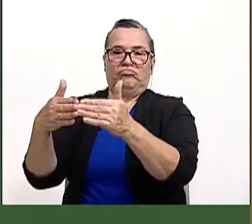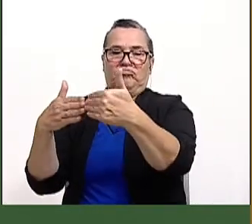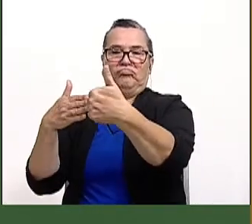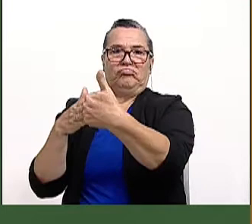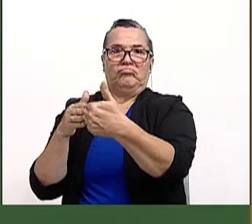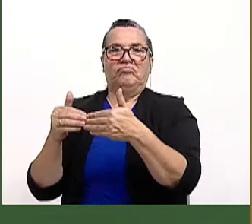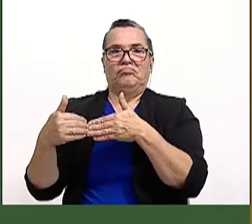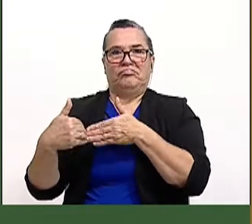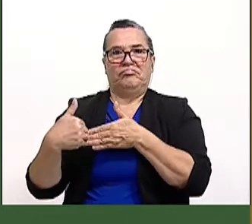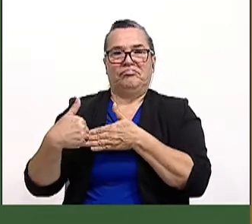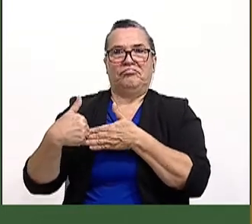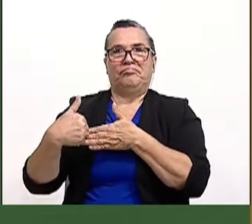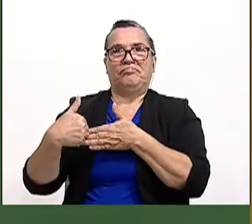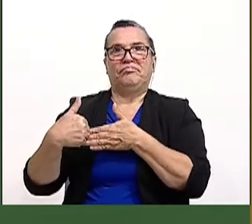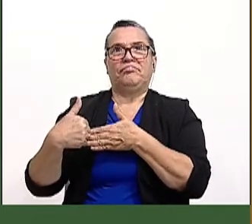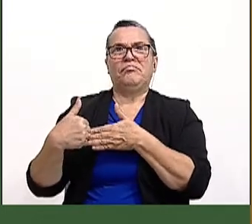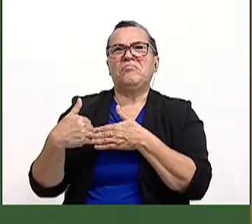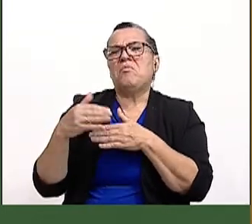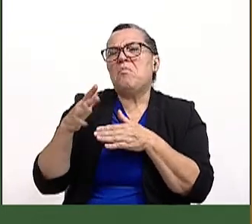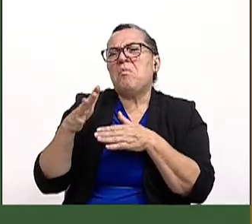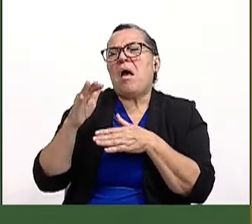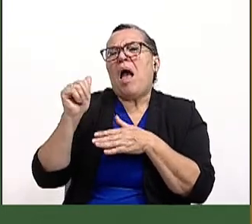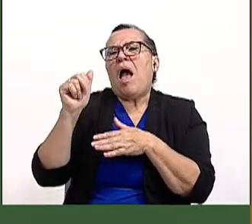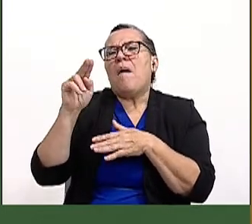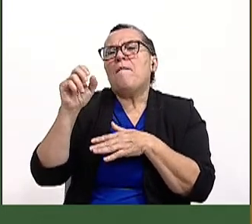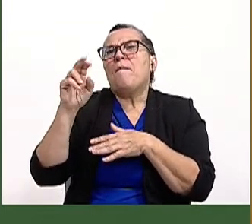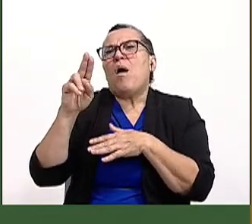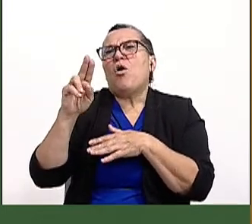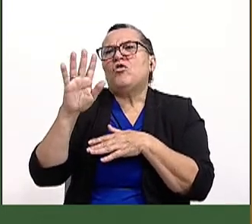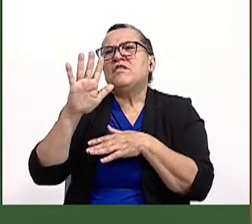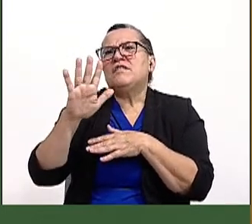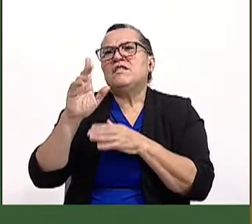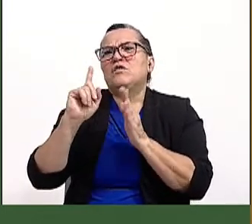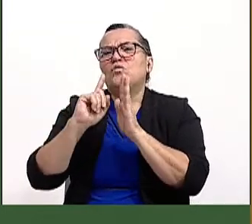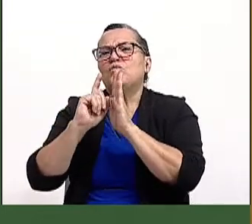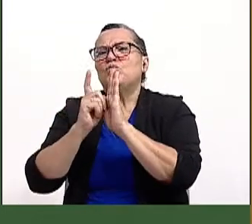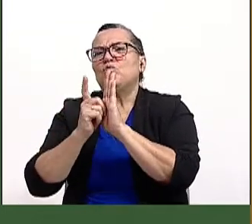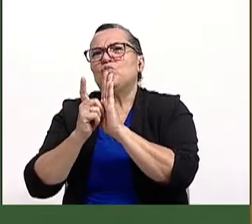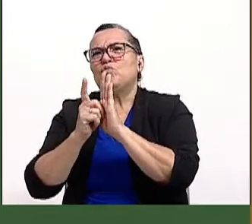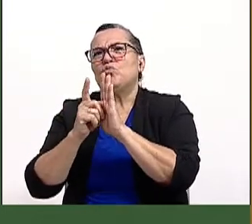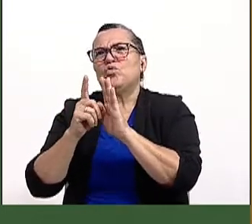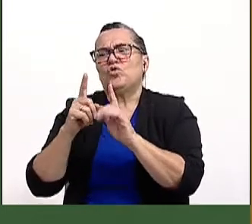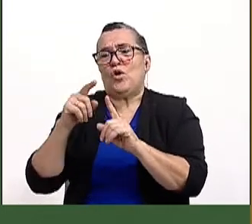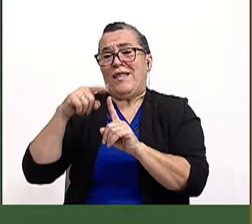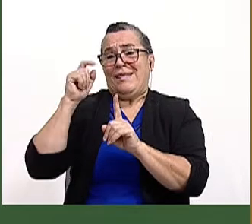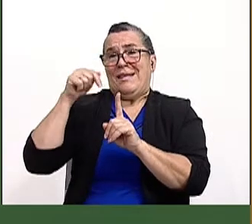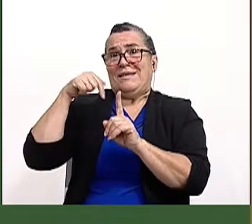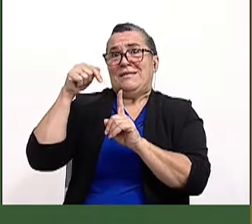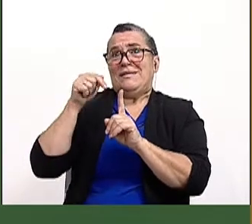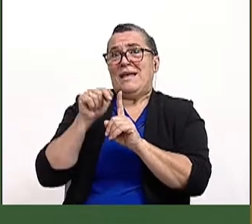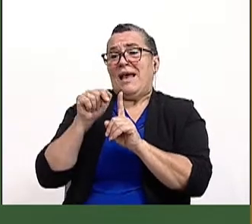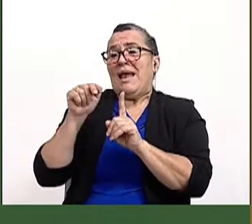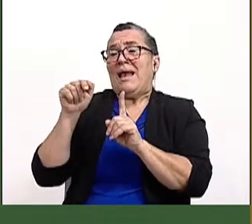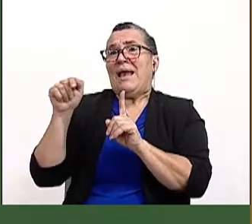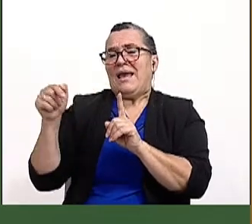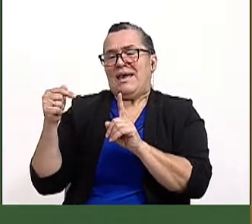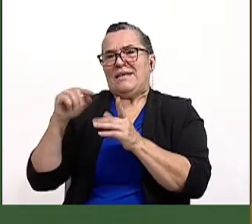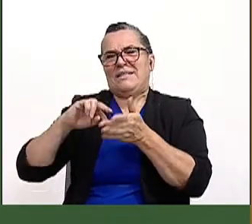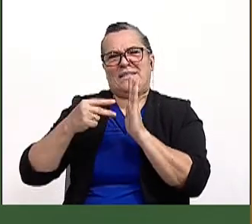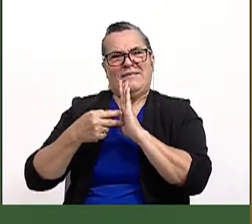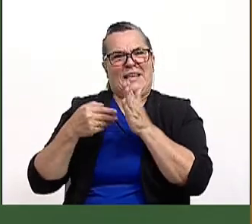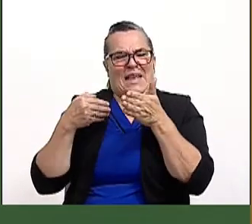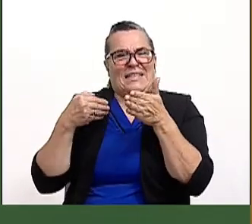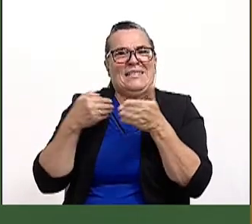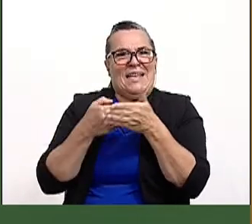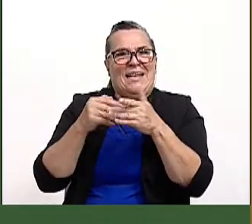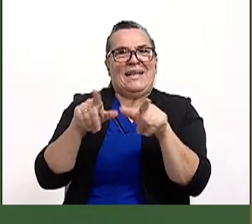About 5 minutes from here. This is an expression that we're going to use to indicate that you're very close to the place, right?